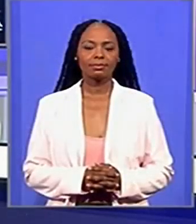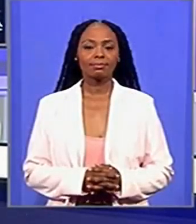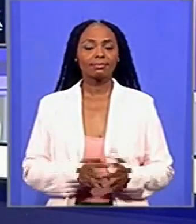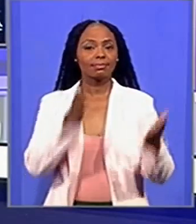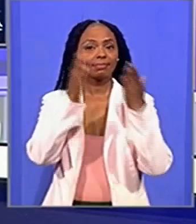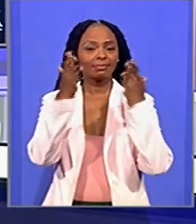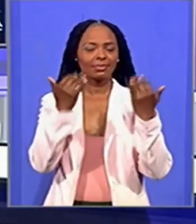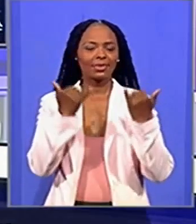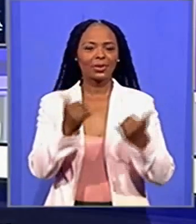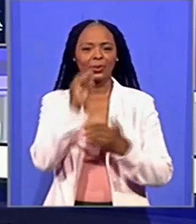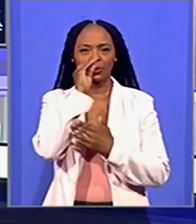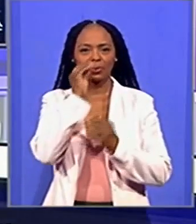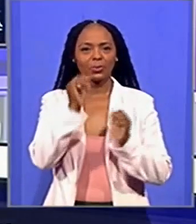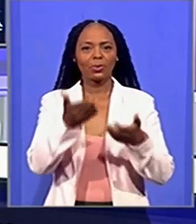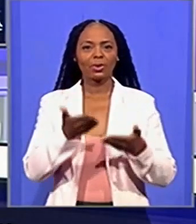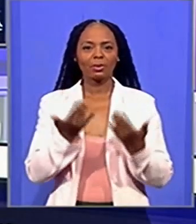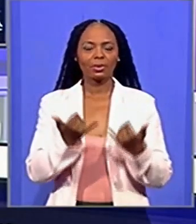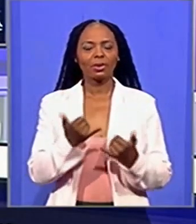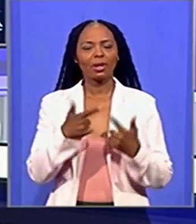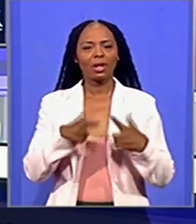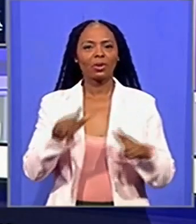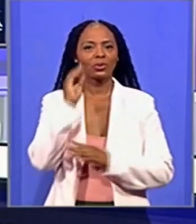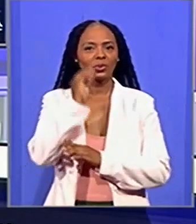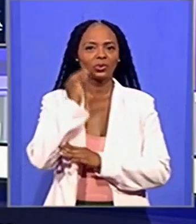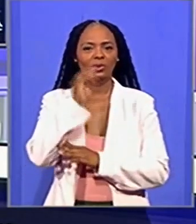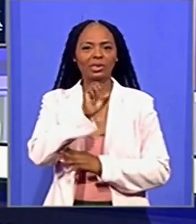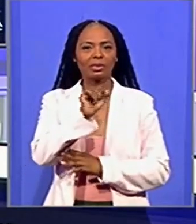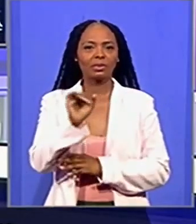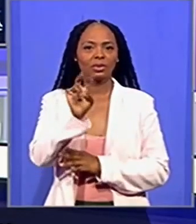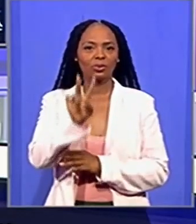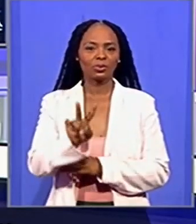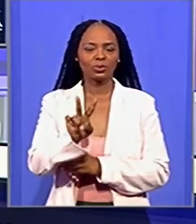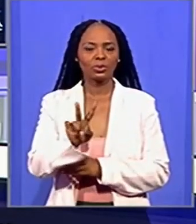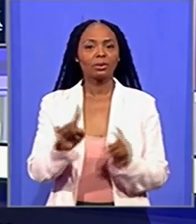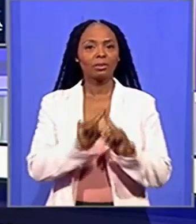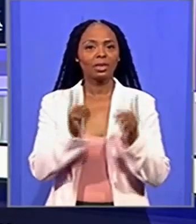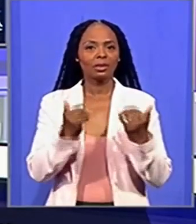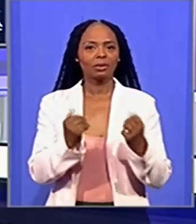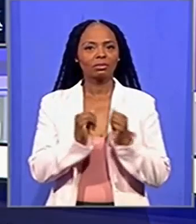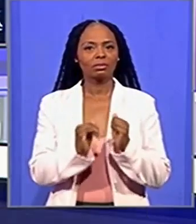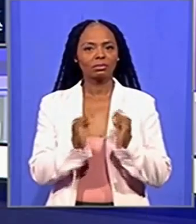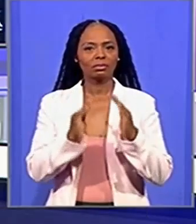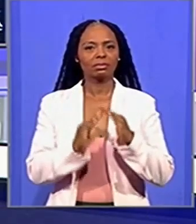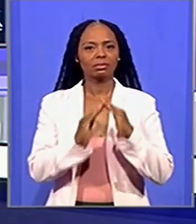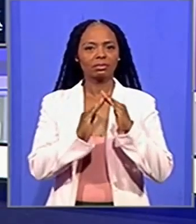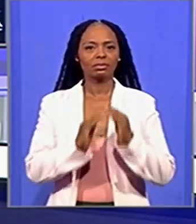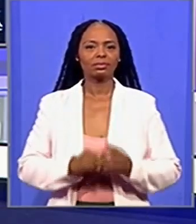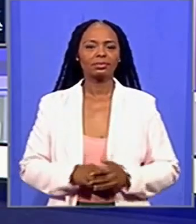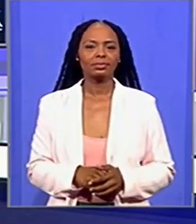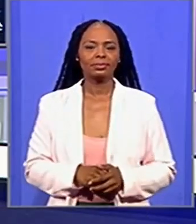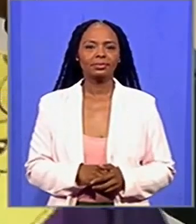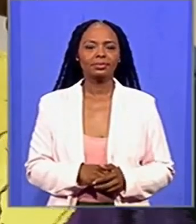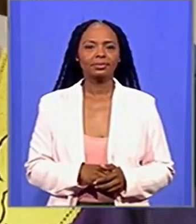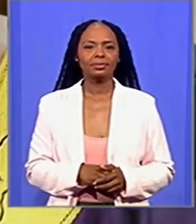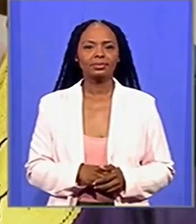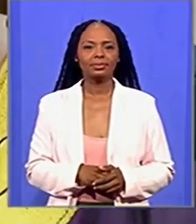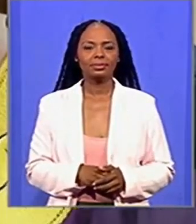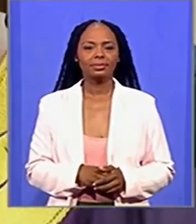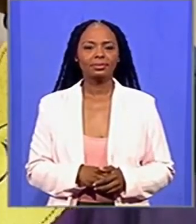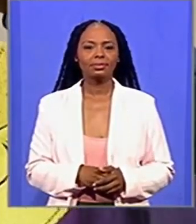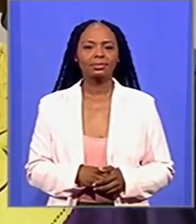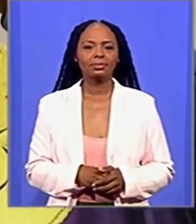Dumelang baheso le amoetswe kgasong ena ya ditaba tsa Sesotho ho SABC 2 empa ha re qale ka dihlooho tsa tsona. We